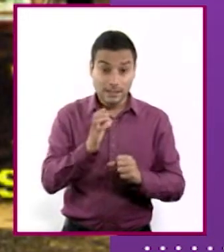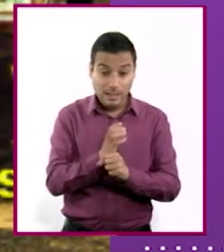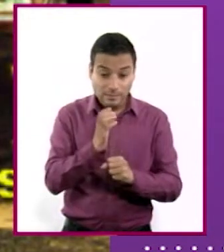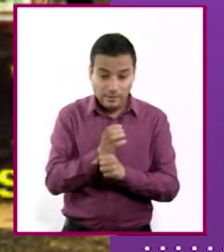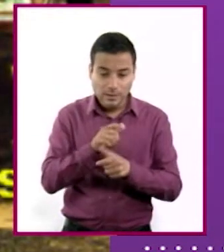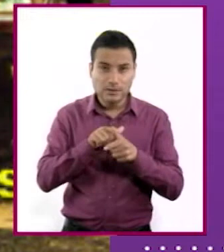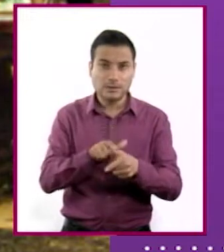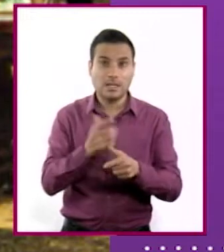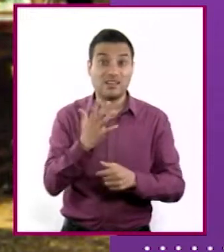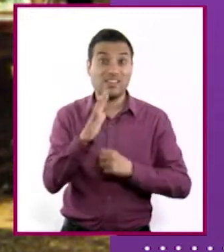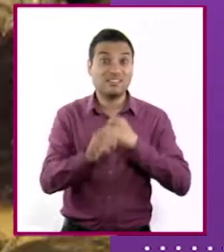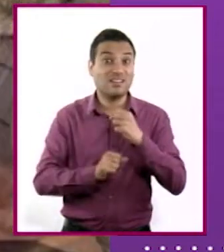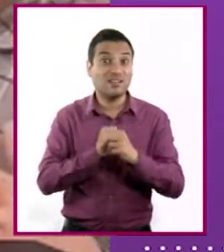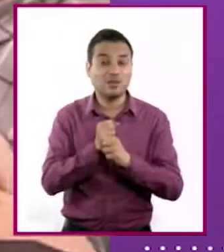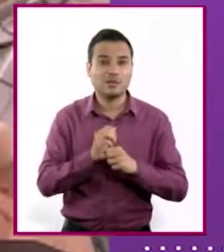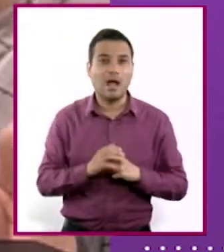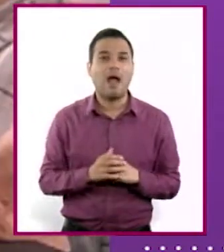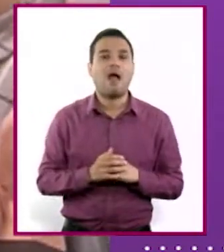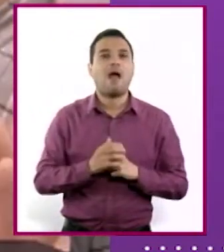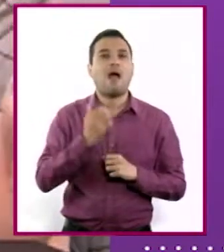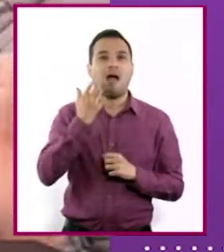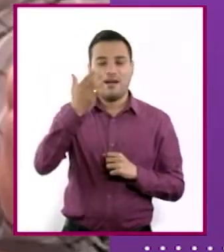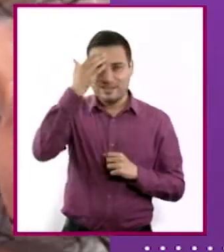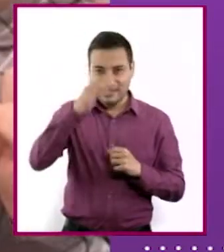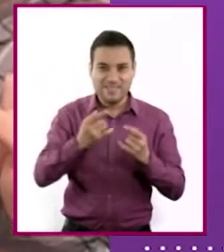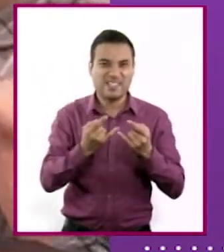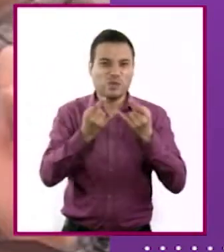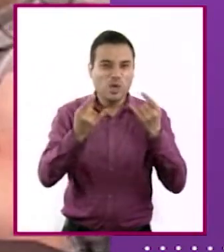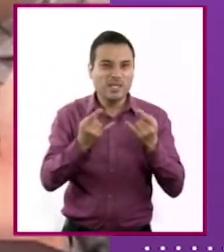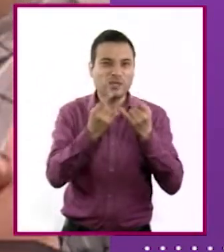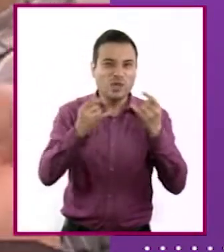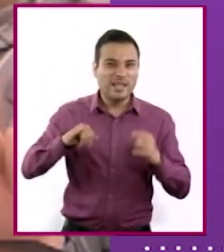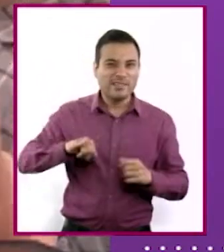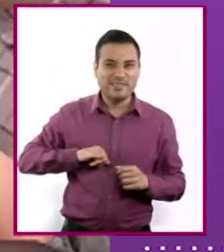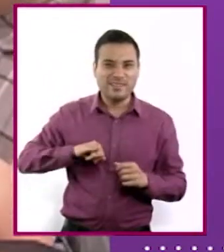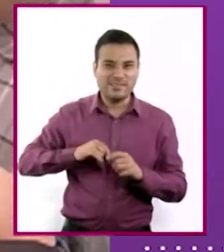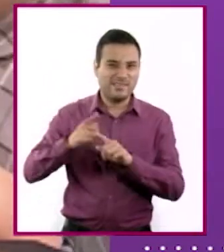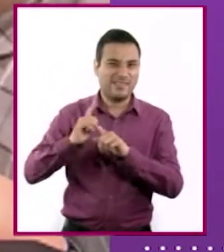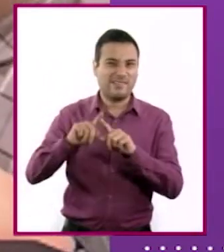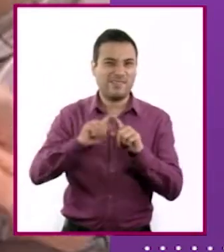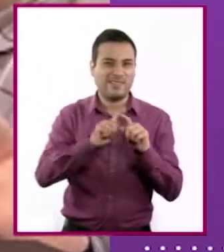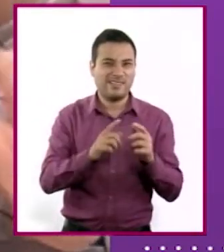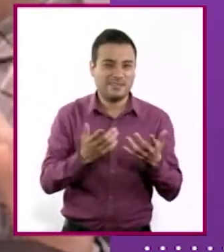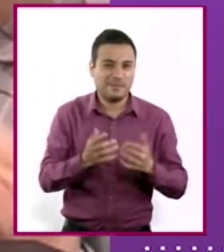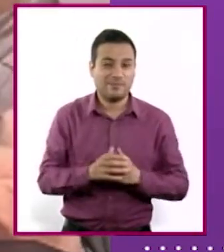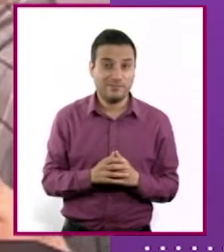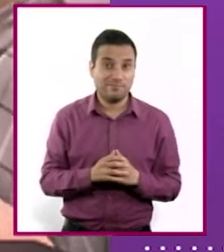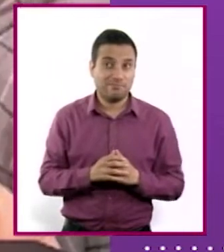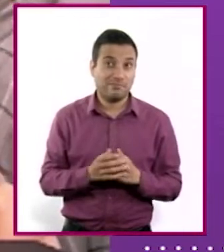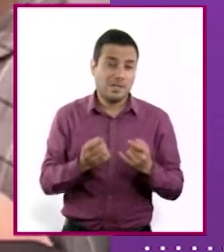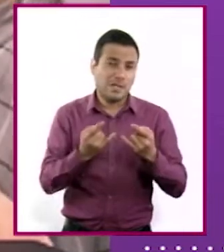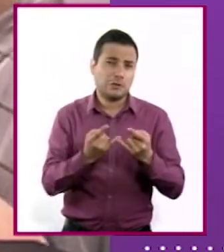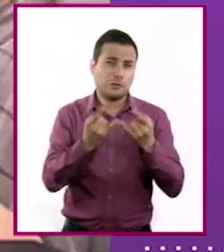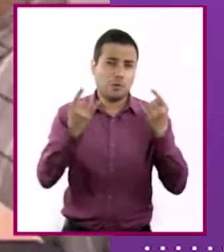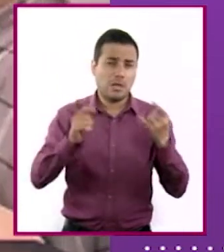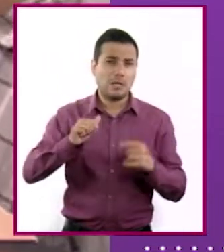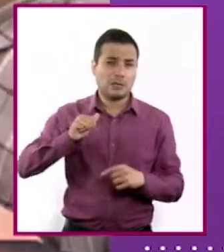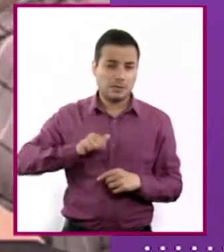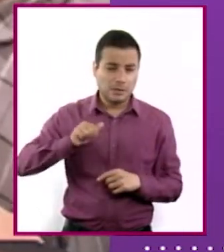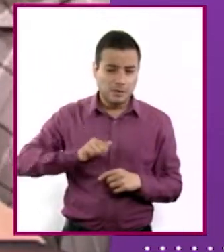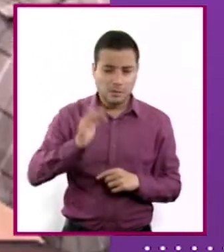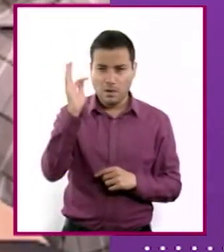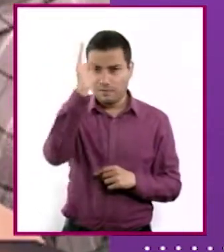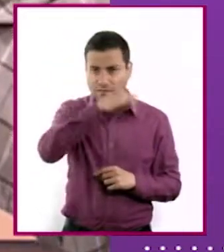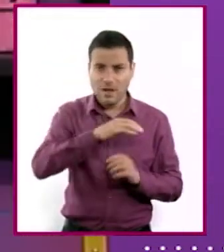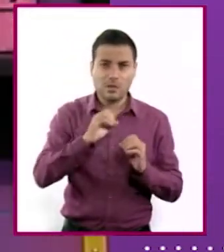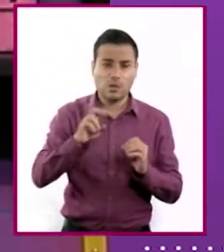for 10 years. We want to know interesting stories that happened in the past. It can be a legend too. What do you think,